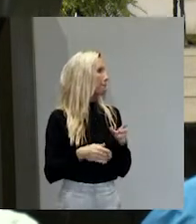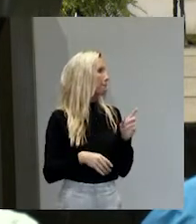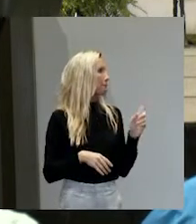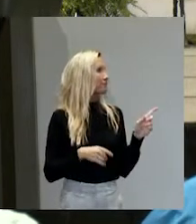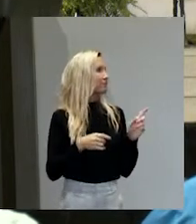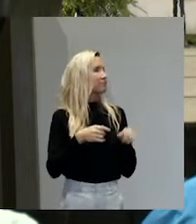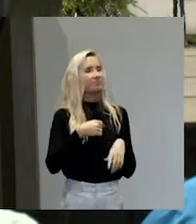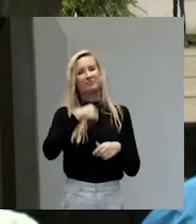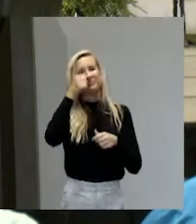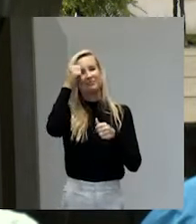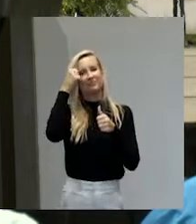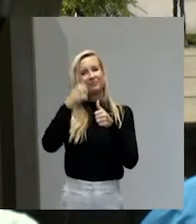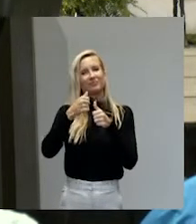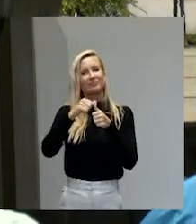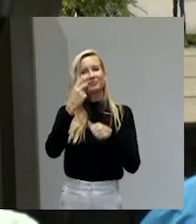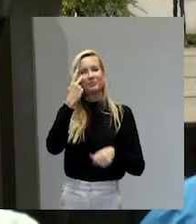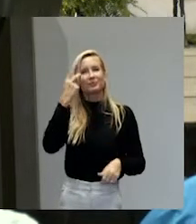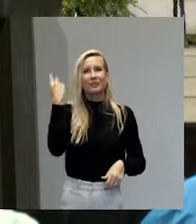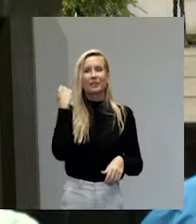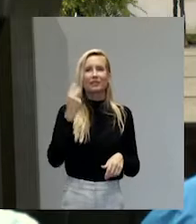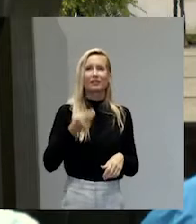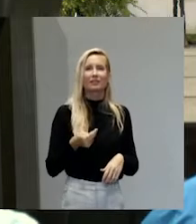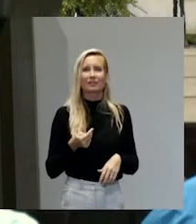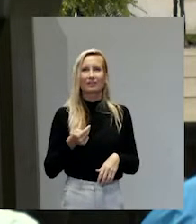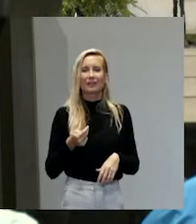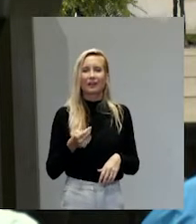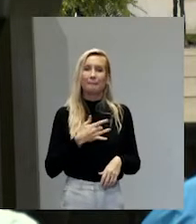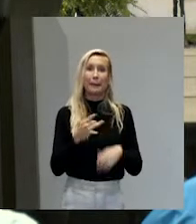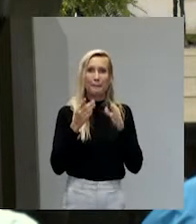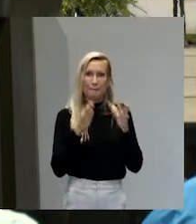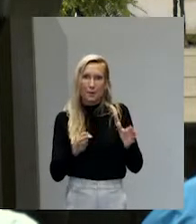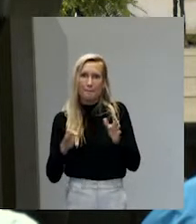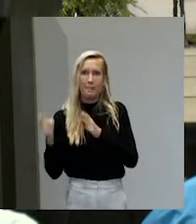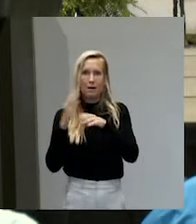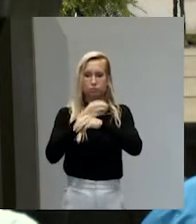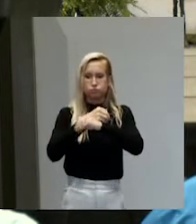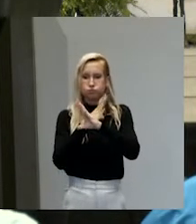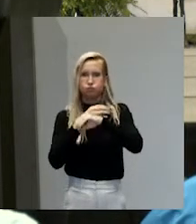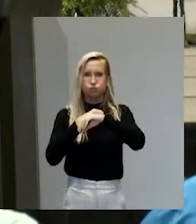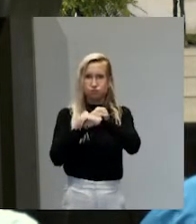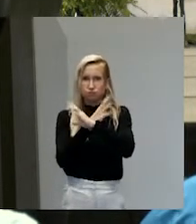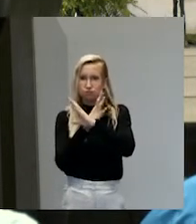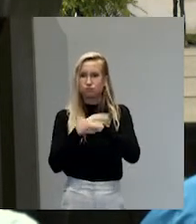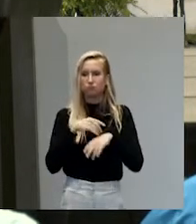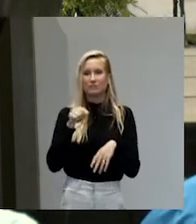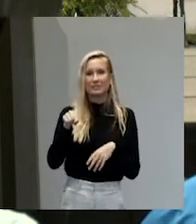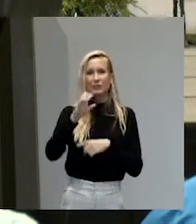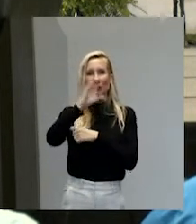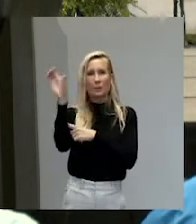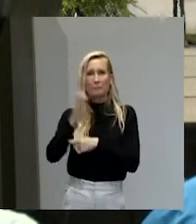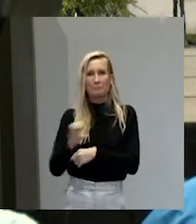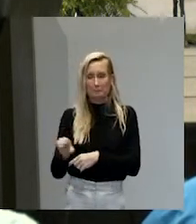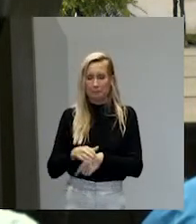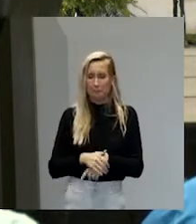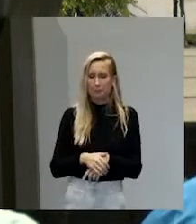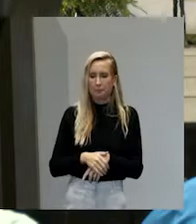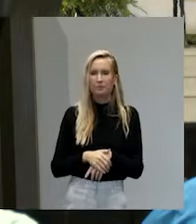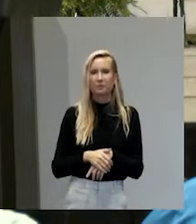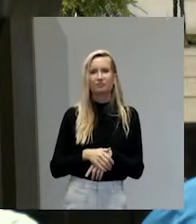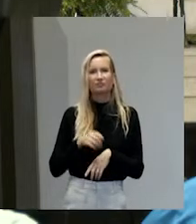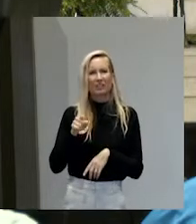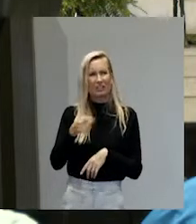talked about on our Zoom call, you know, that the Asian community typically isn't terribly receptive